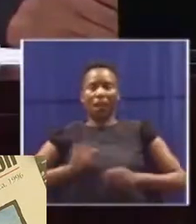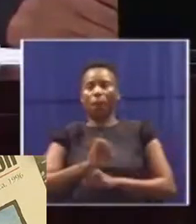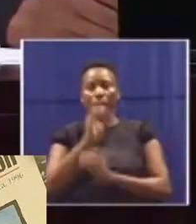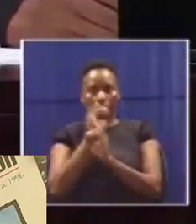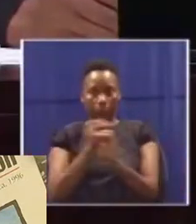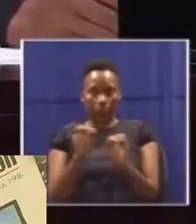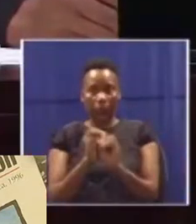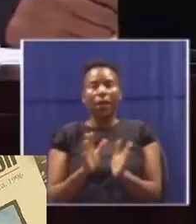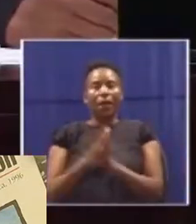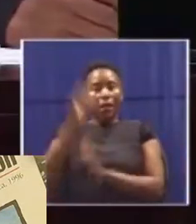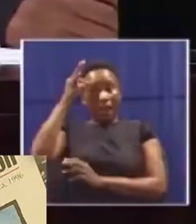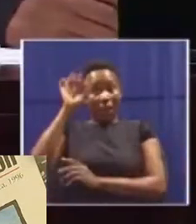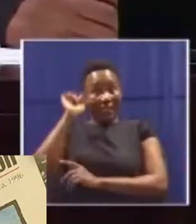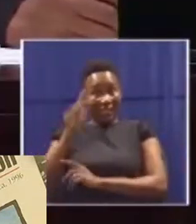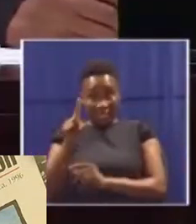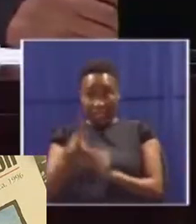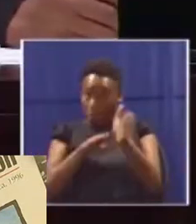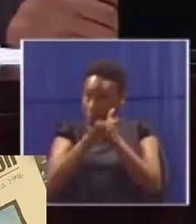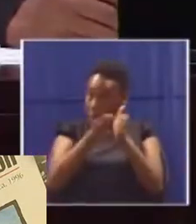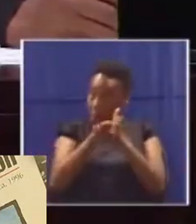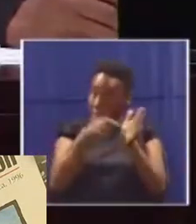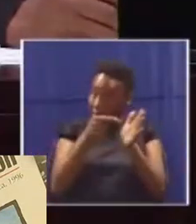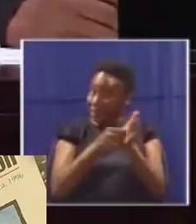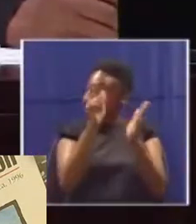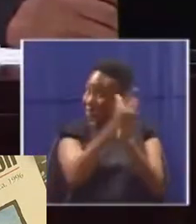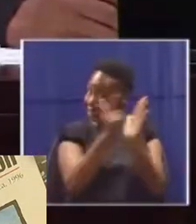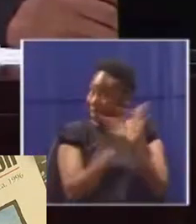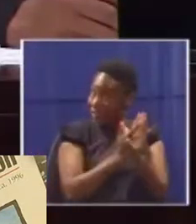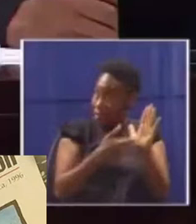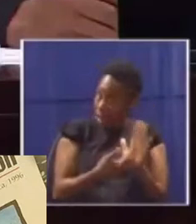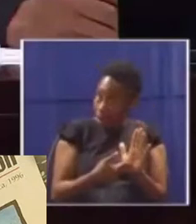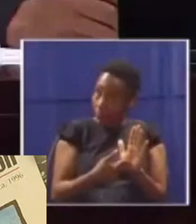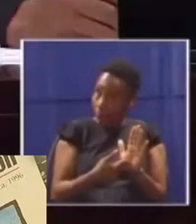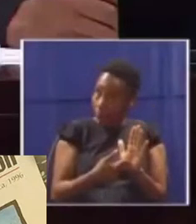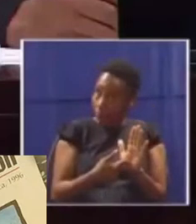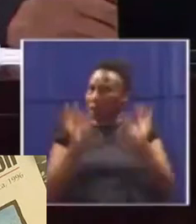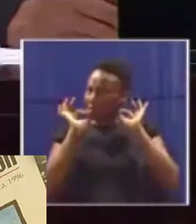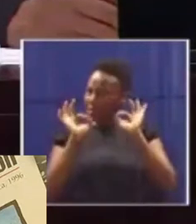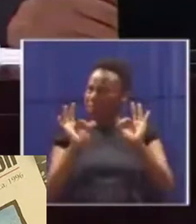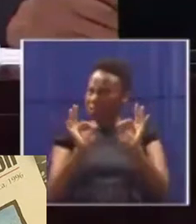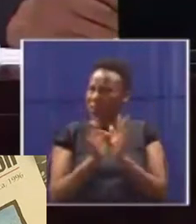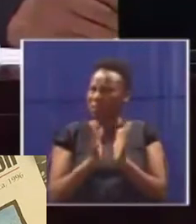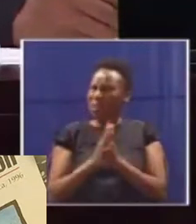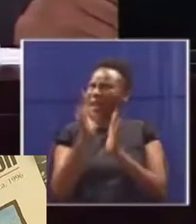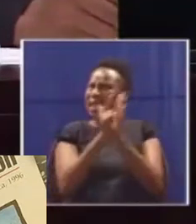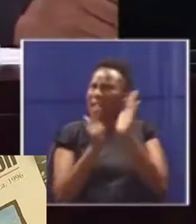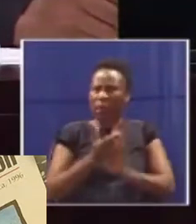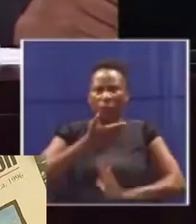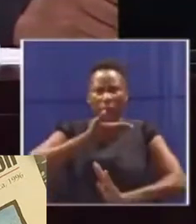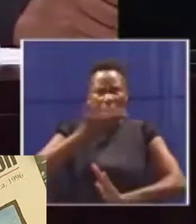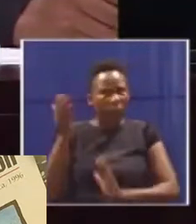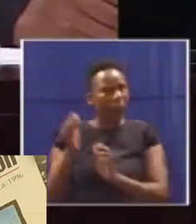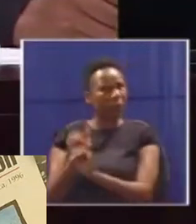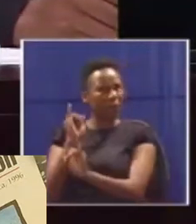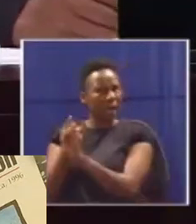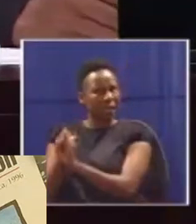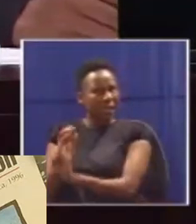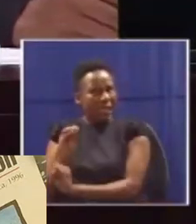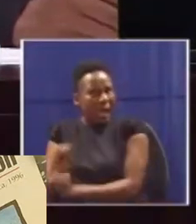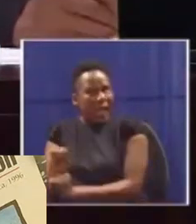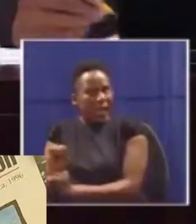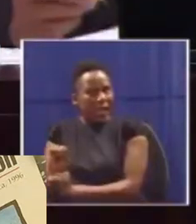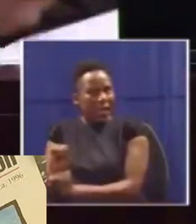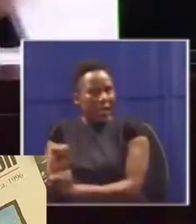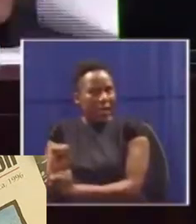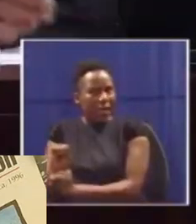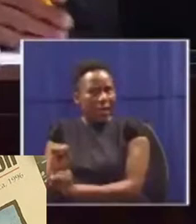by its aggressive pursuance of this legislation, to give legitimacy to an illegal industry that